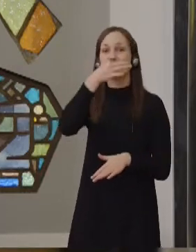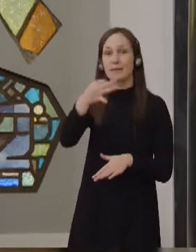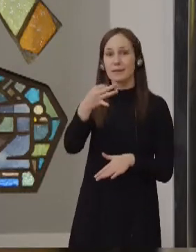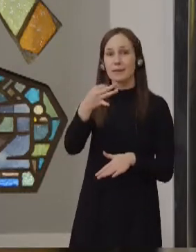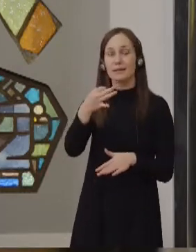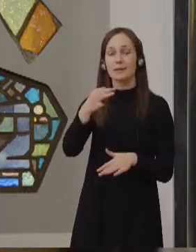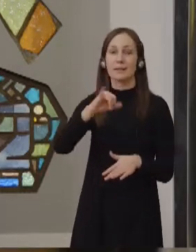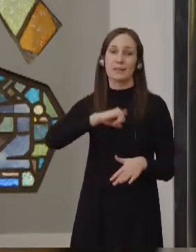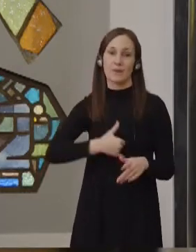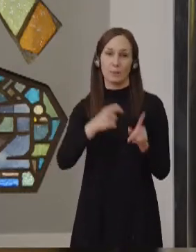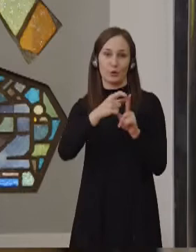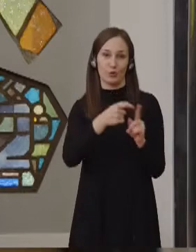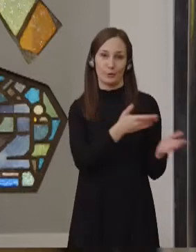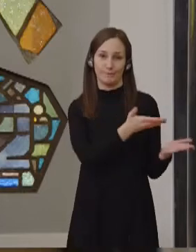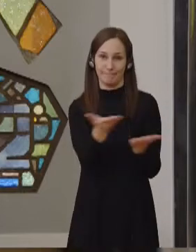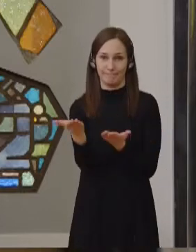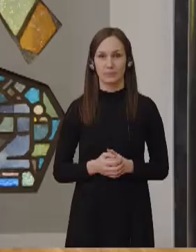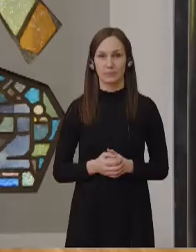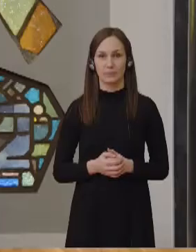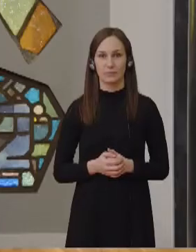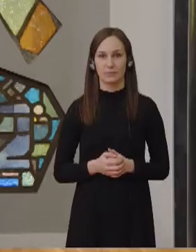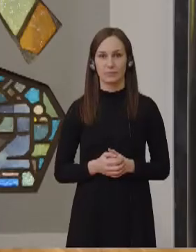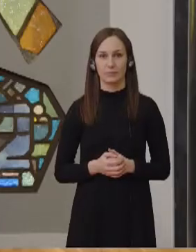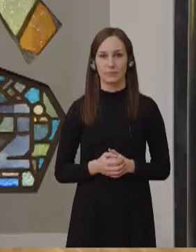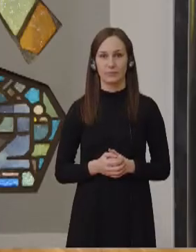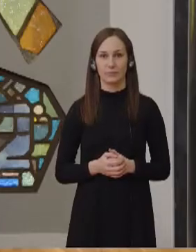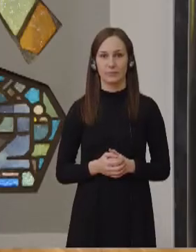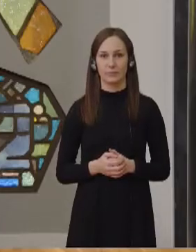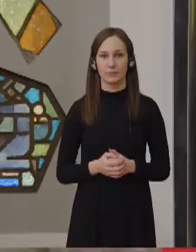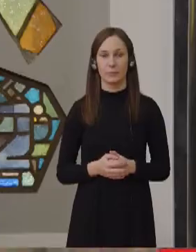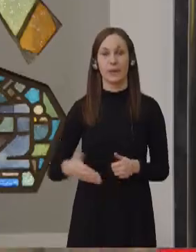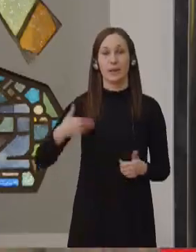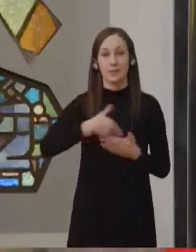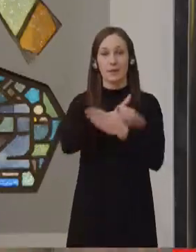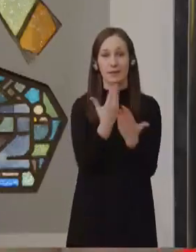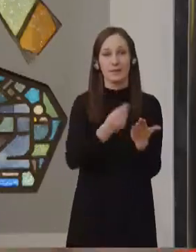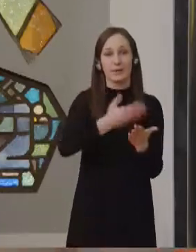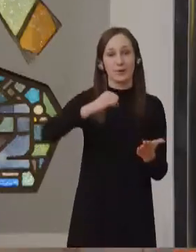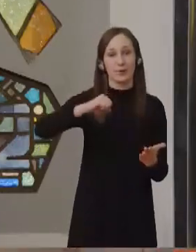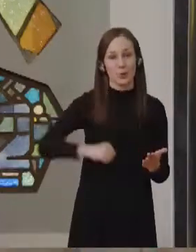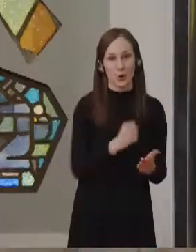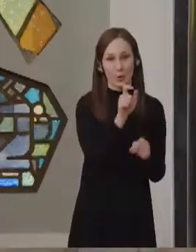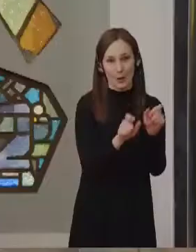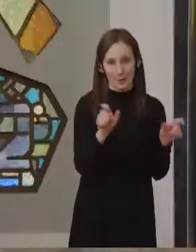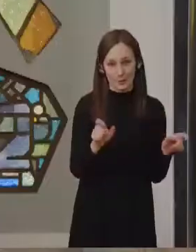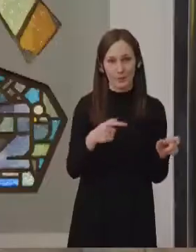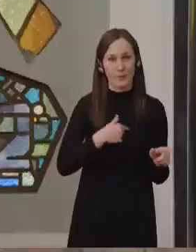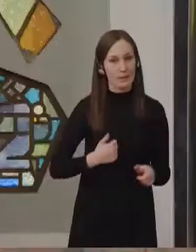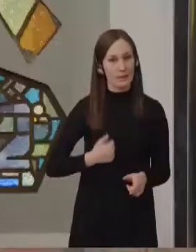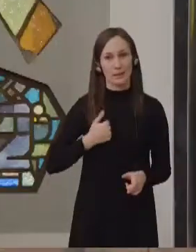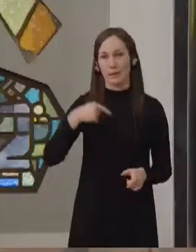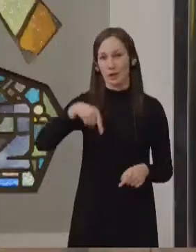sveikinimo Ambassador in žodį. Lithuania, Mr. Robert Gilchrist. Hello, dear friends. It is an honor for me to be here with you here